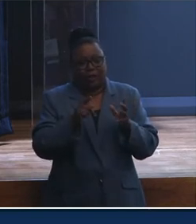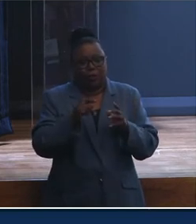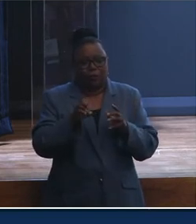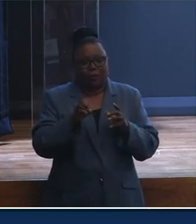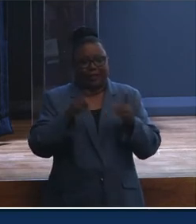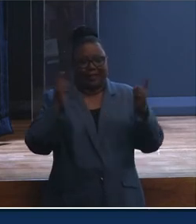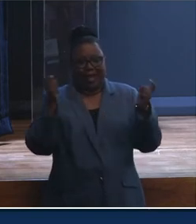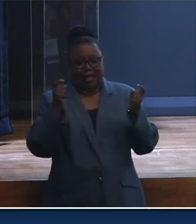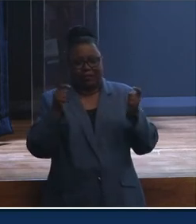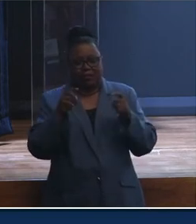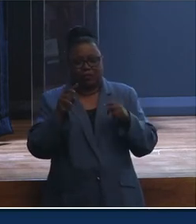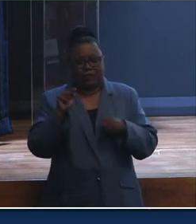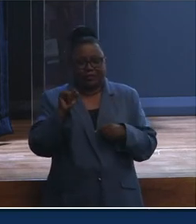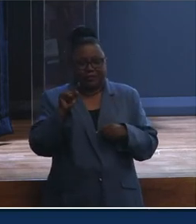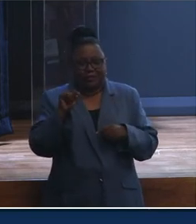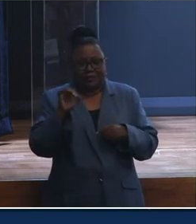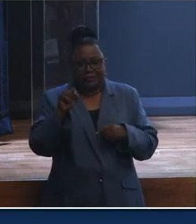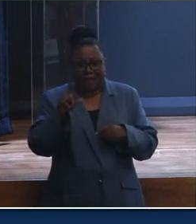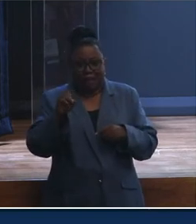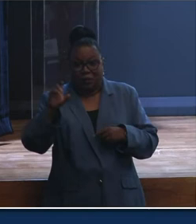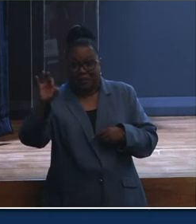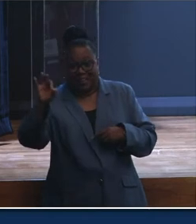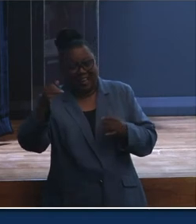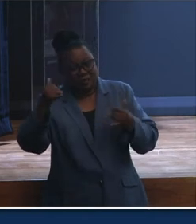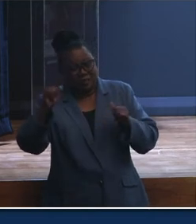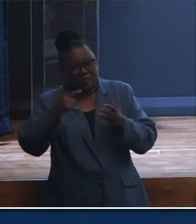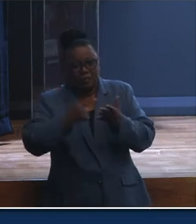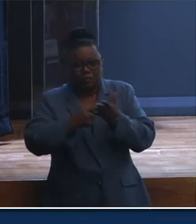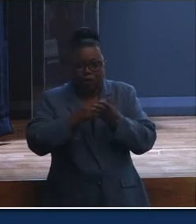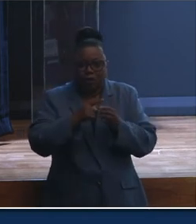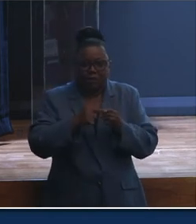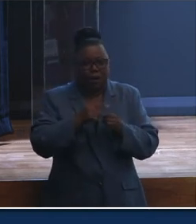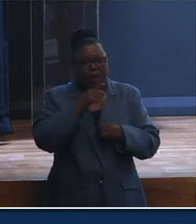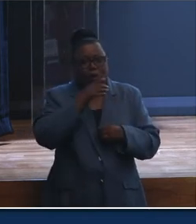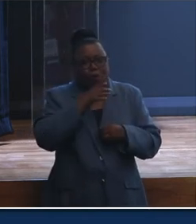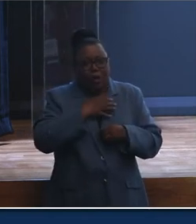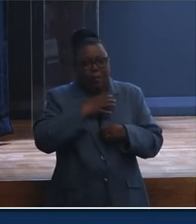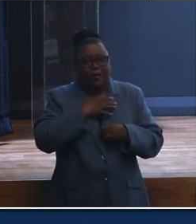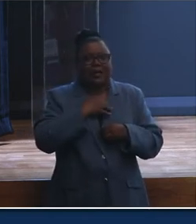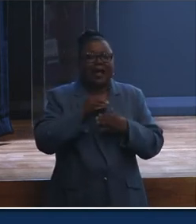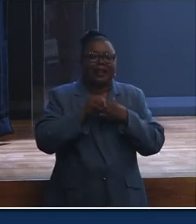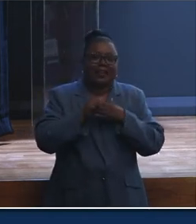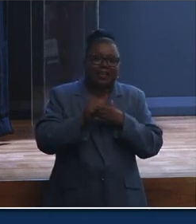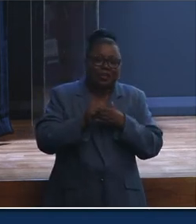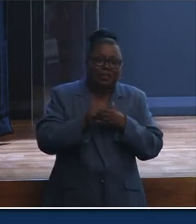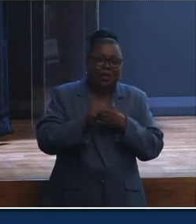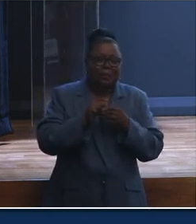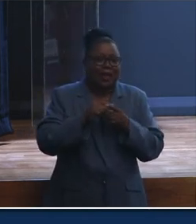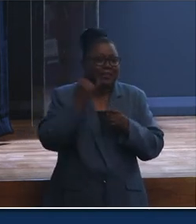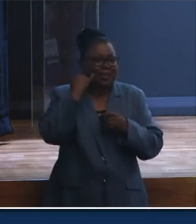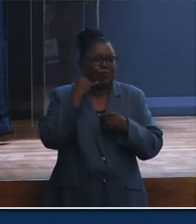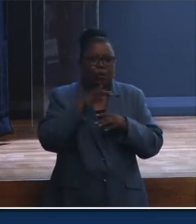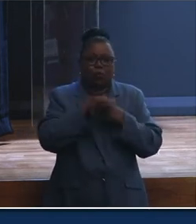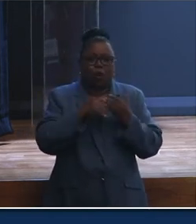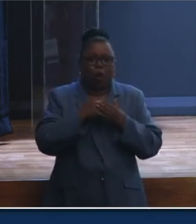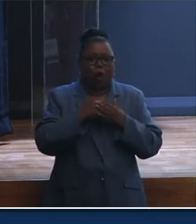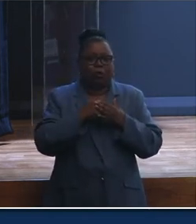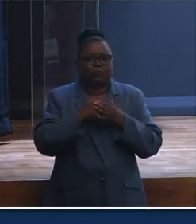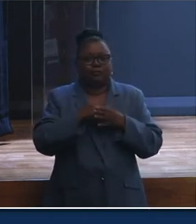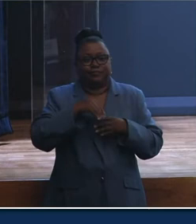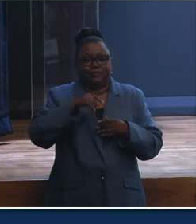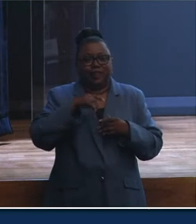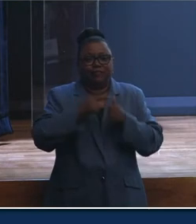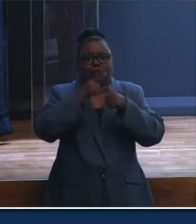anniversary of Title IX, that we were still talking about women in leadership as if we were all